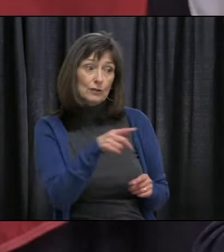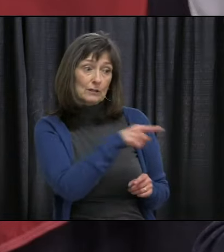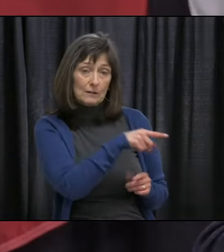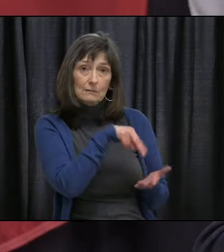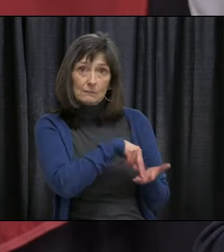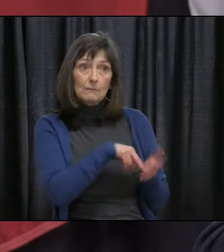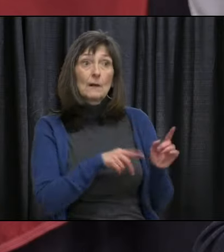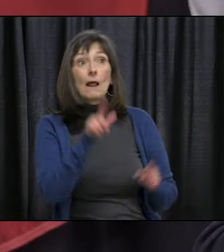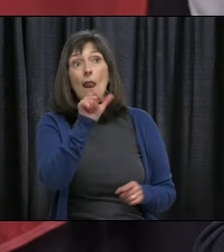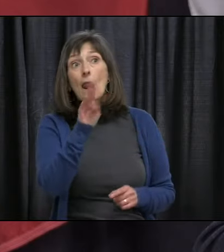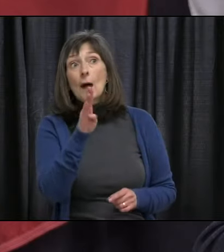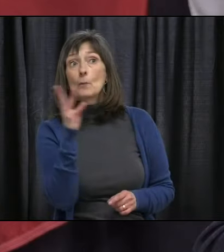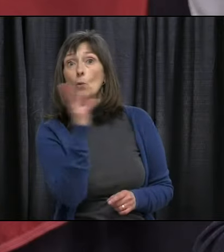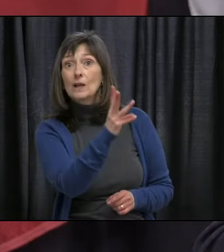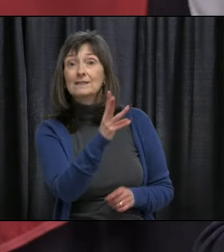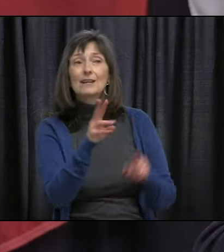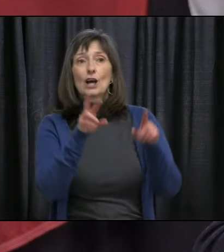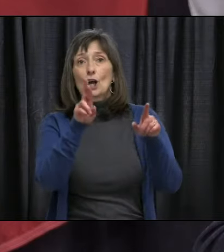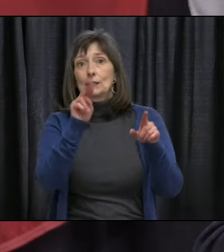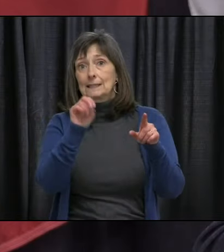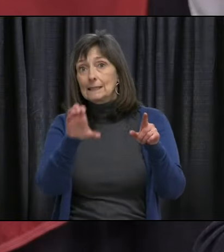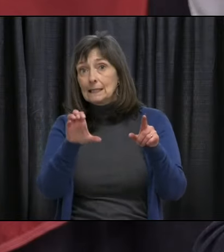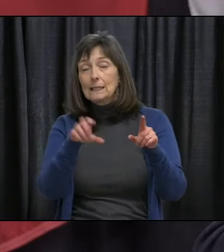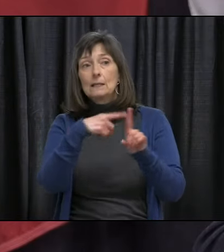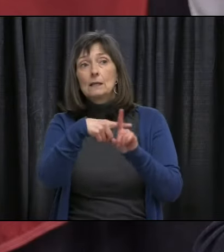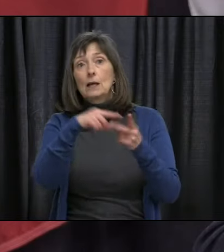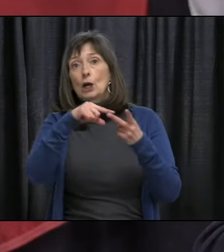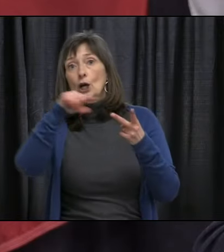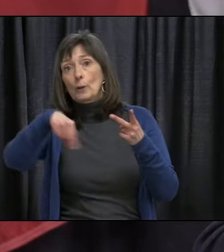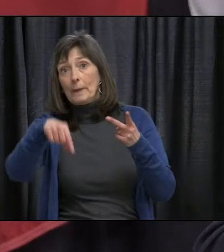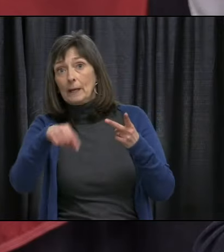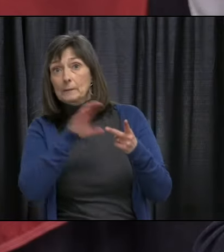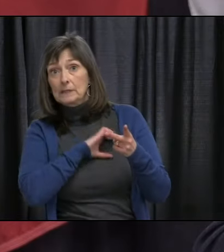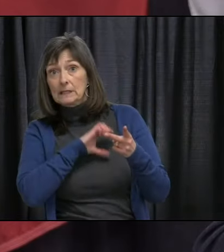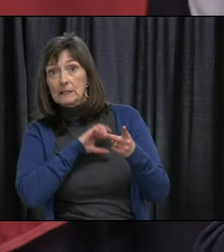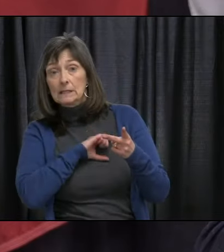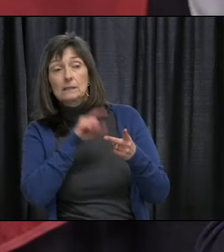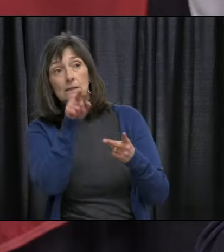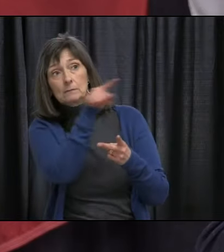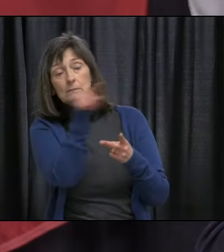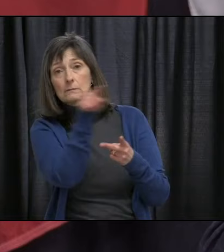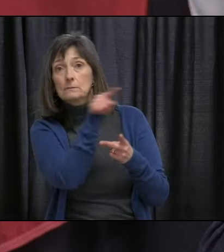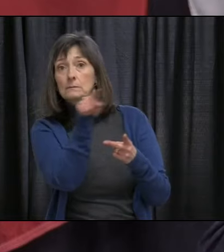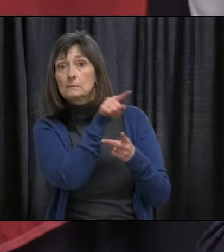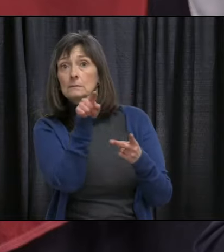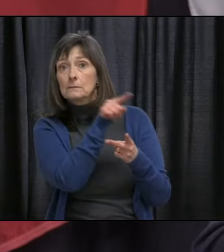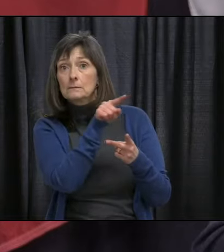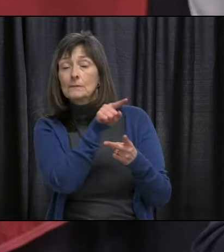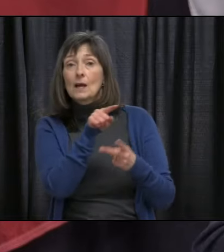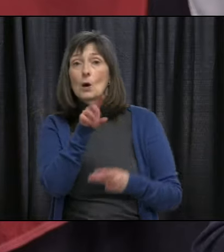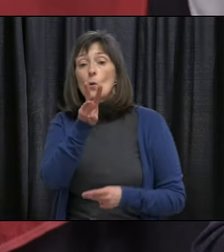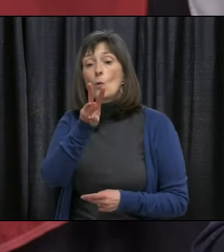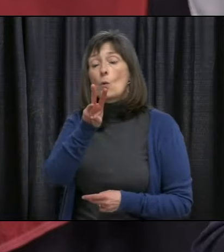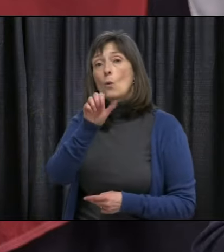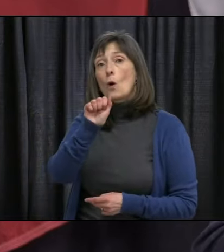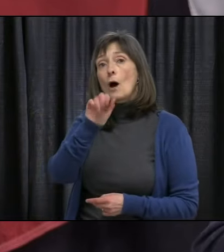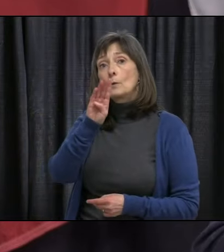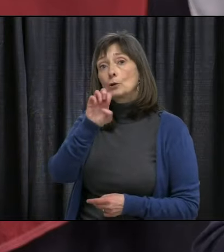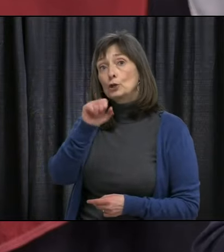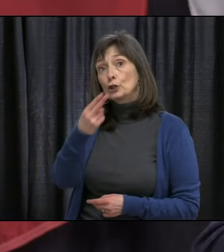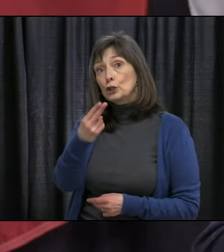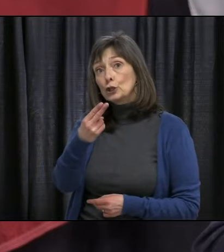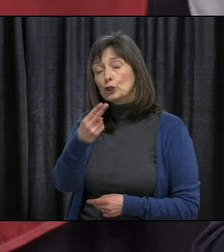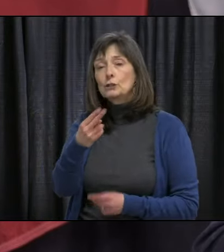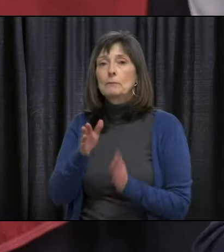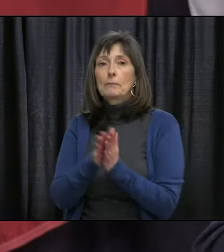Labrador West, you would see the RNC along with the Quebec Police that would be used there. And in the terminal in Walbush, you would see